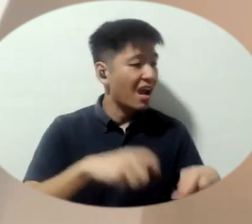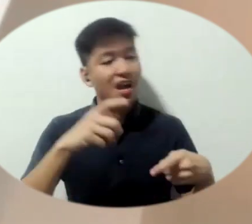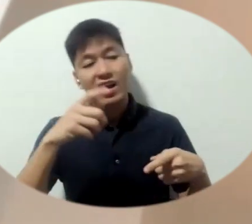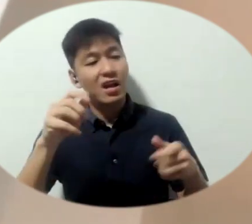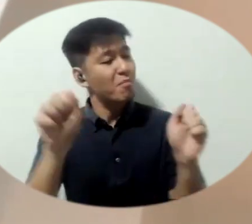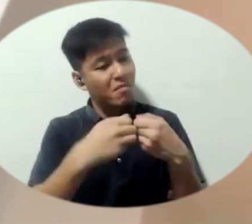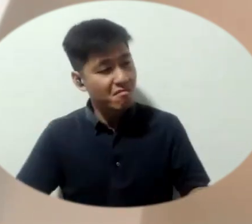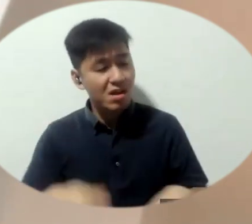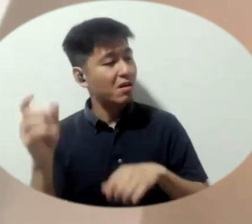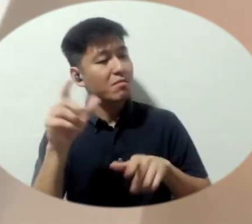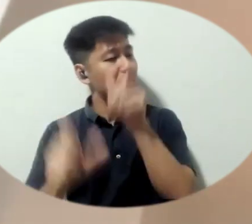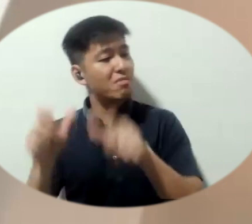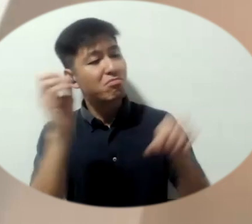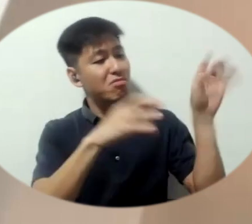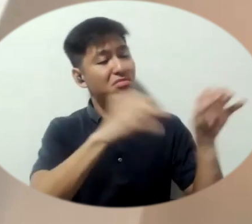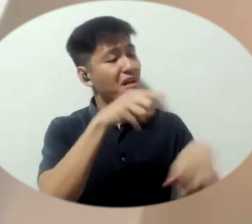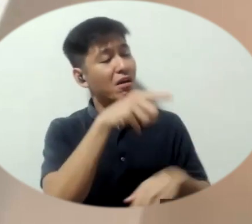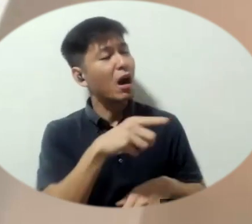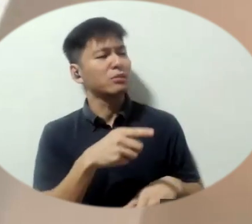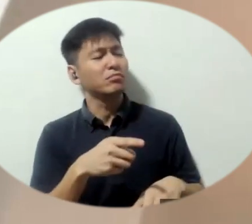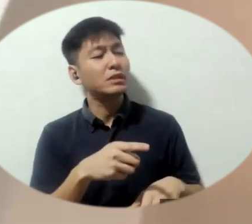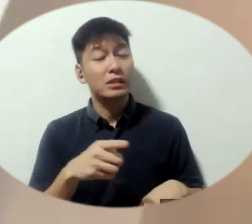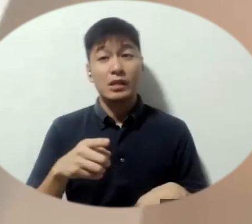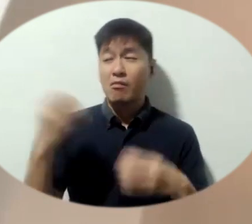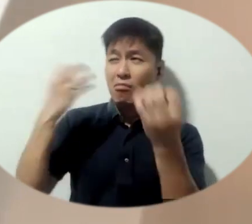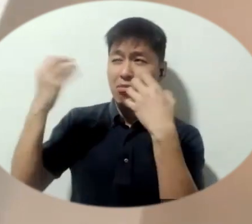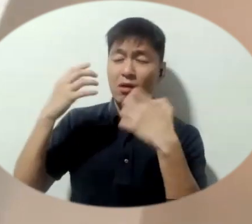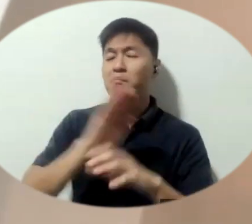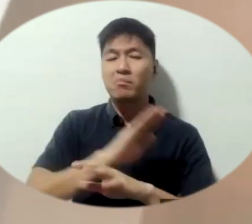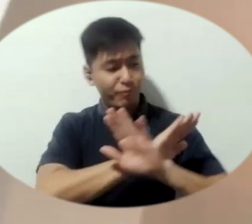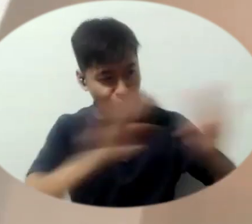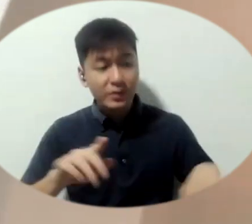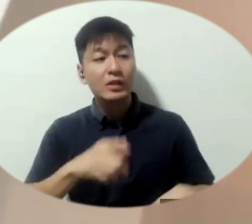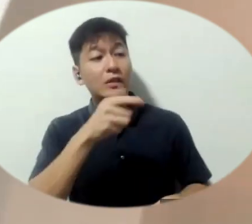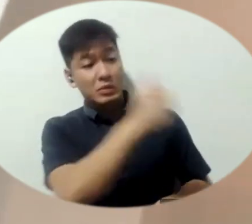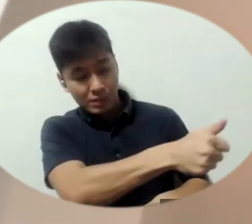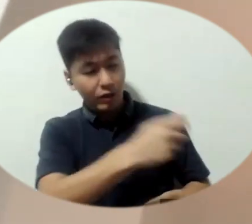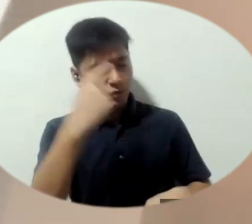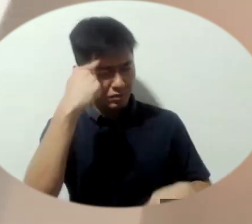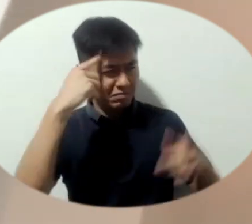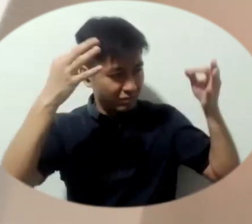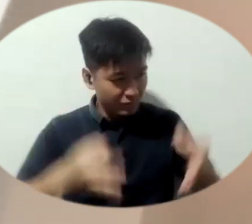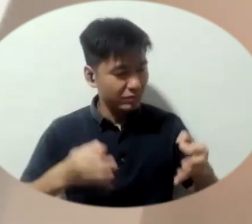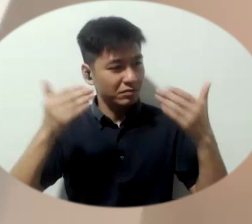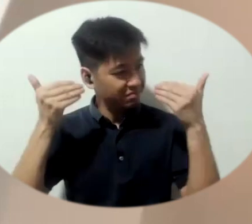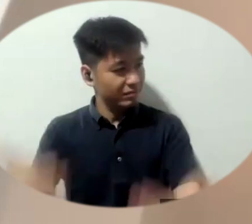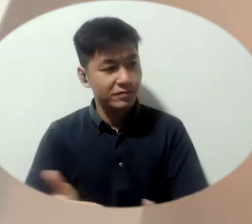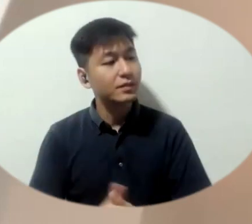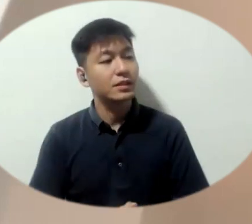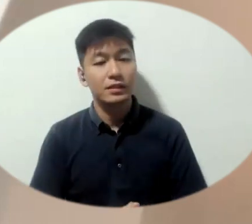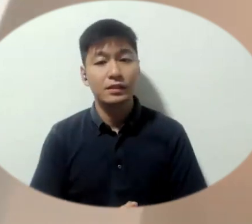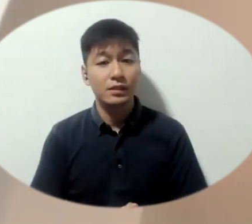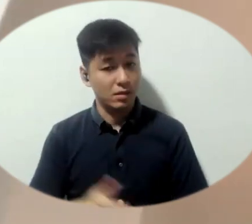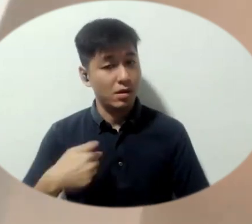decide yourself. I'm going to do the maximum I can to allow your participants there and to